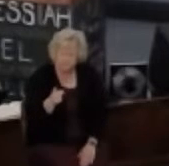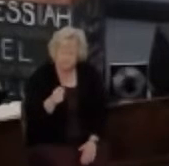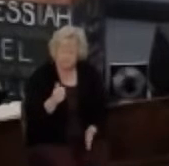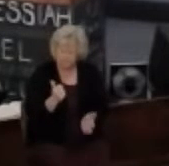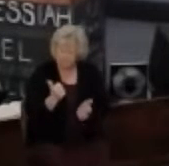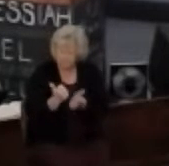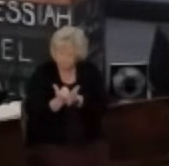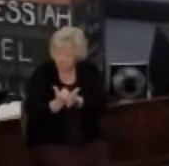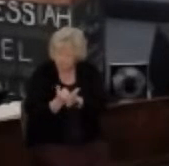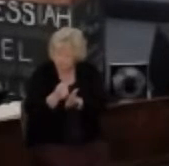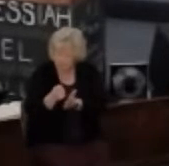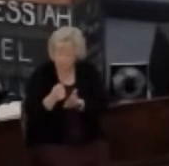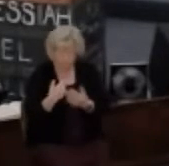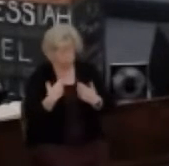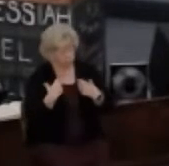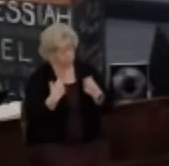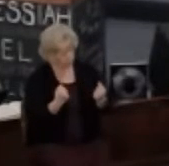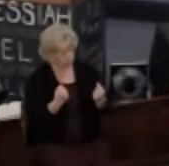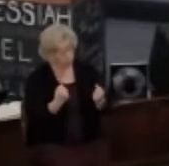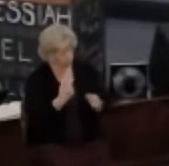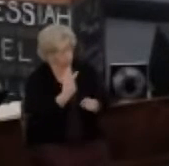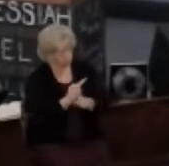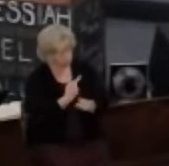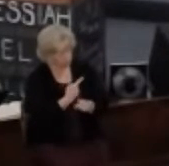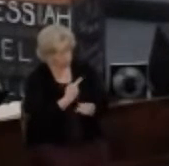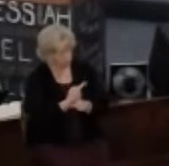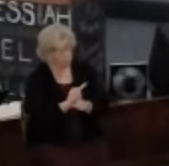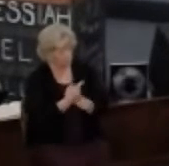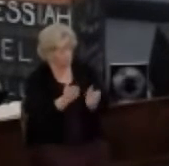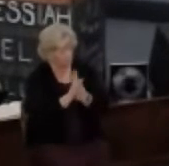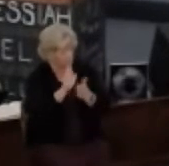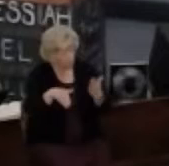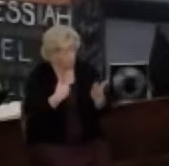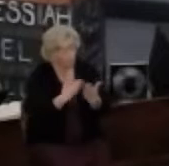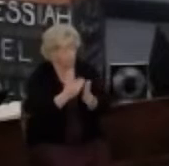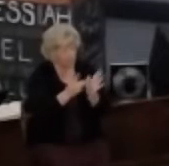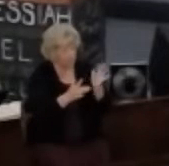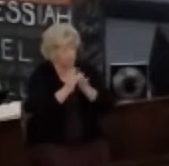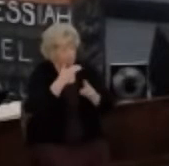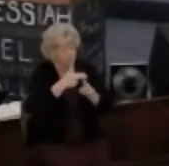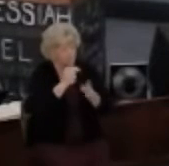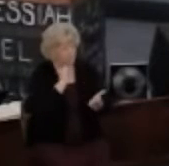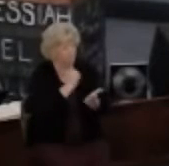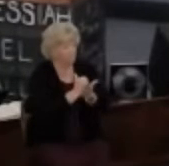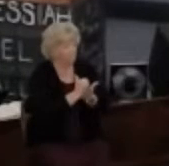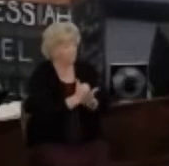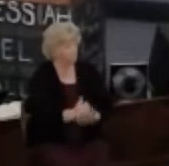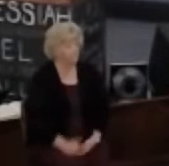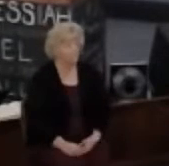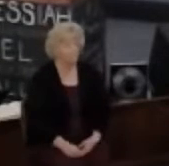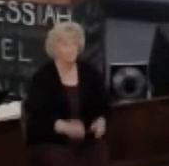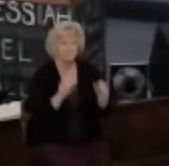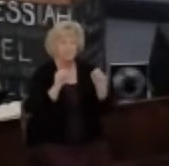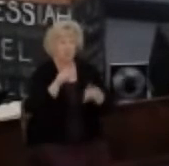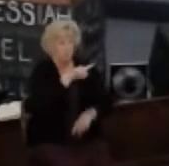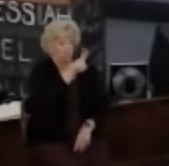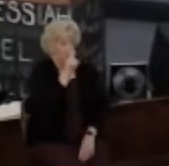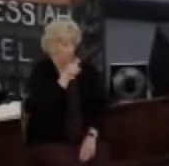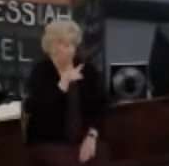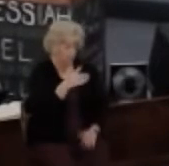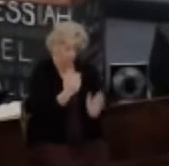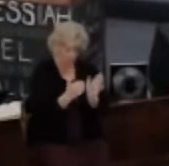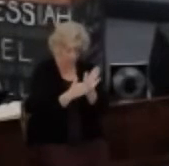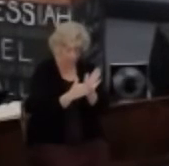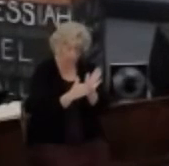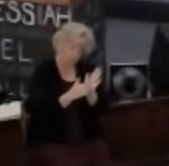them heal her. And we ask all of this in Jesus' name. Amen. All right, so here's the question. And again,